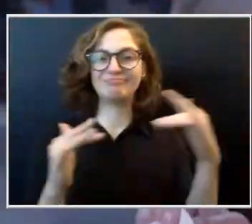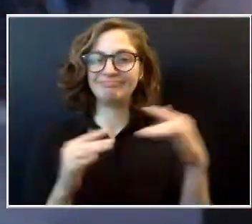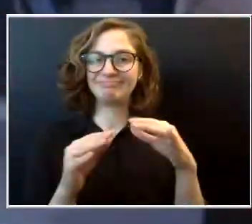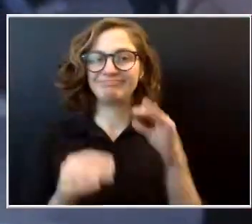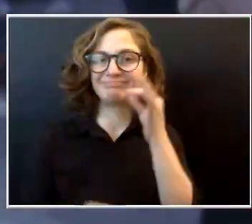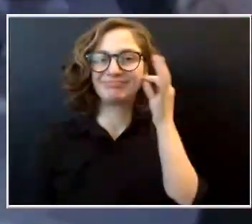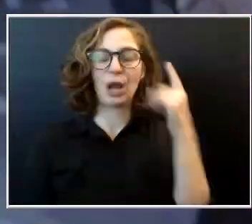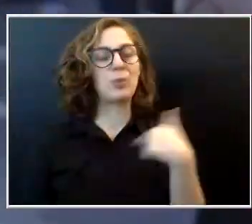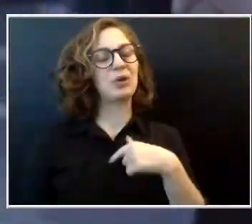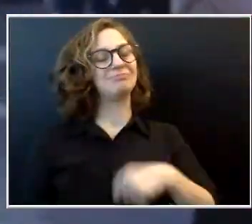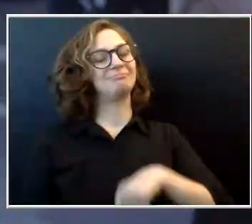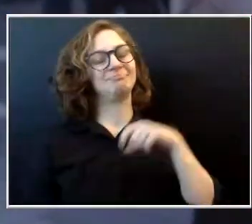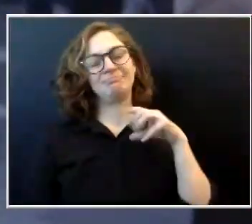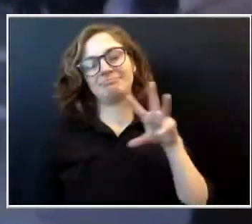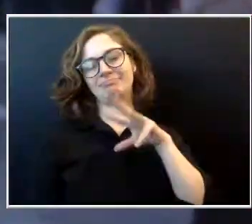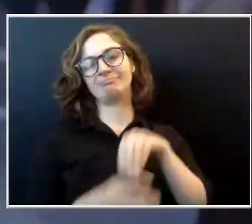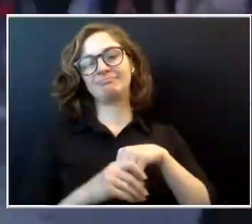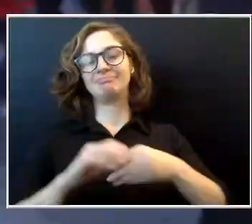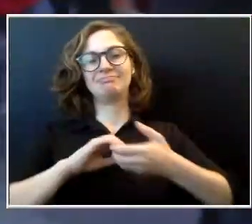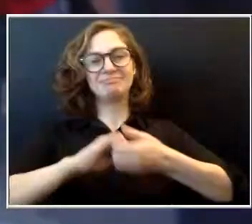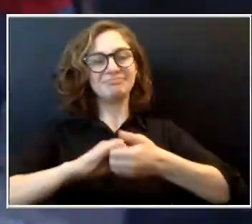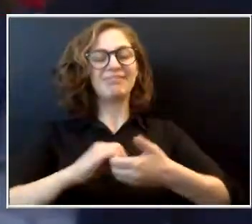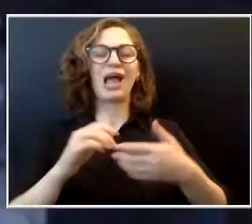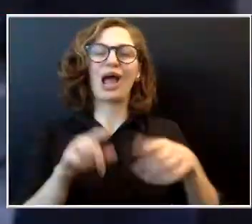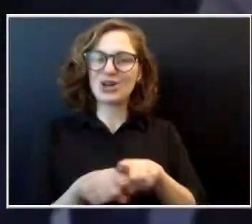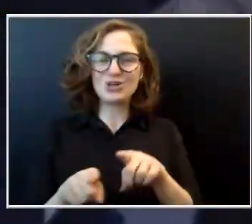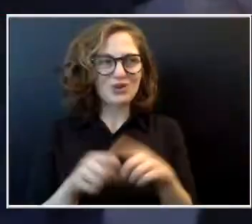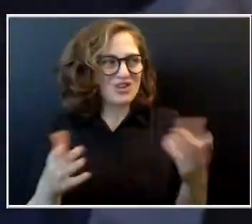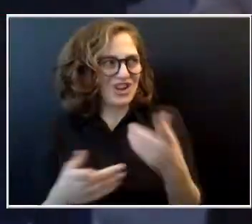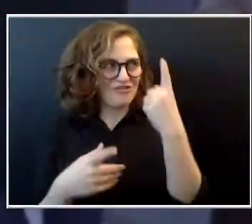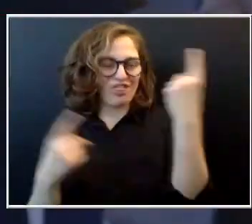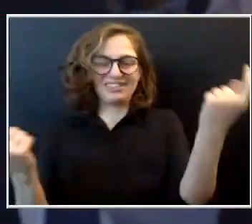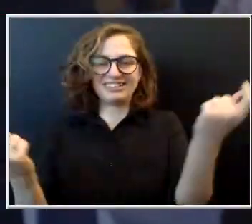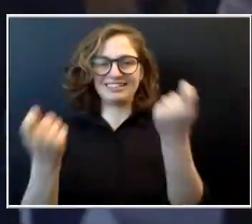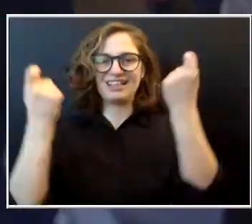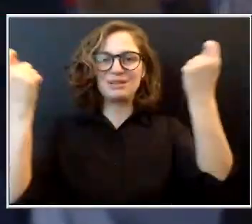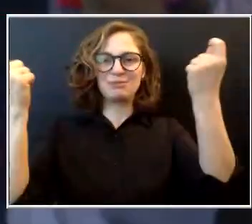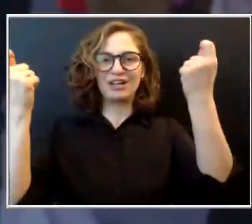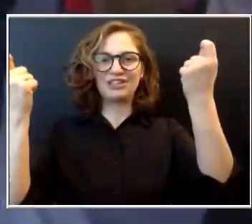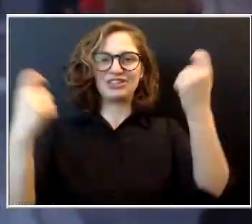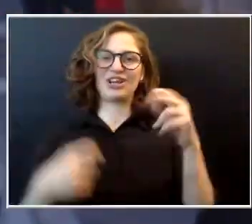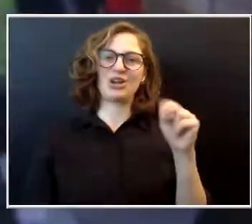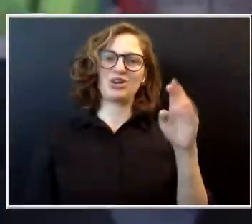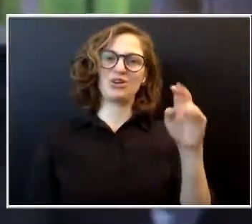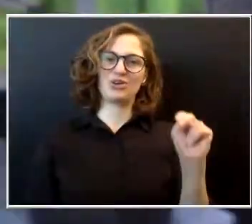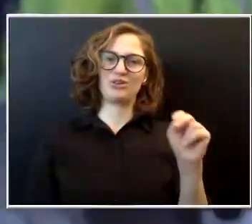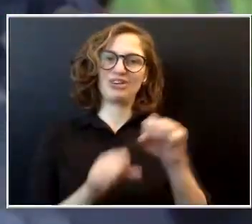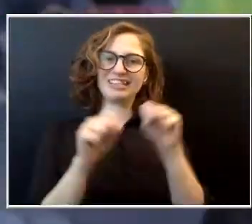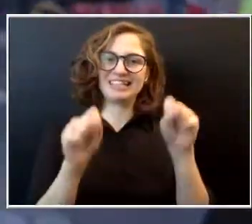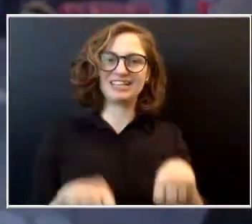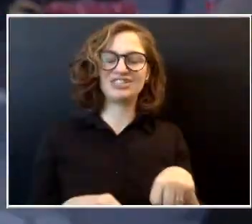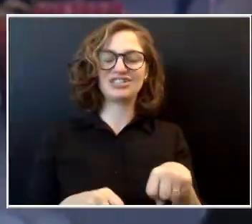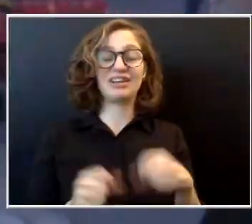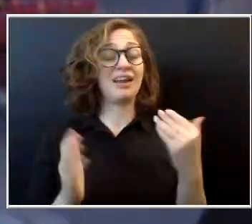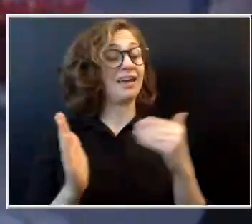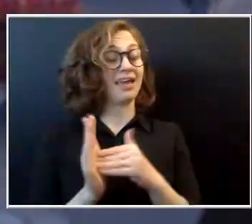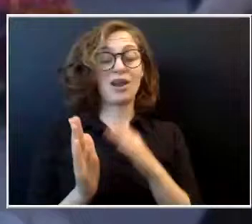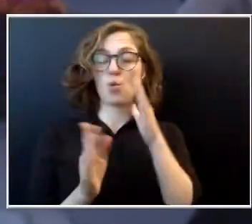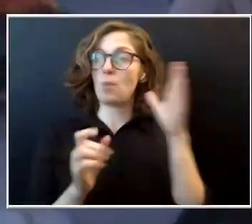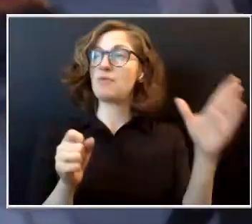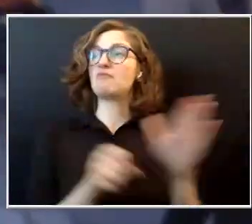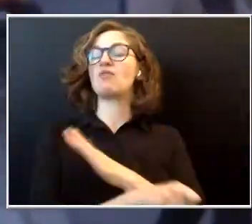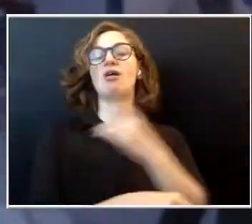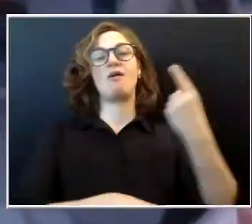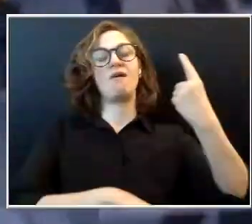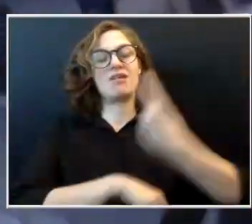of this amazing celebration here at Union Station. Again, it's a full day of fun. The parade starts at